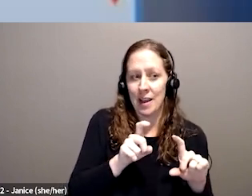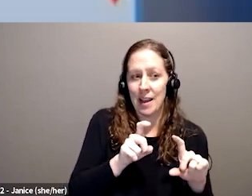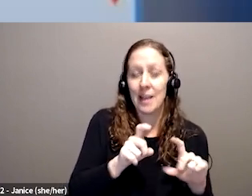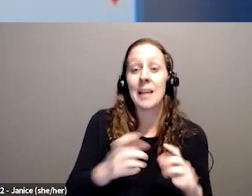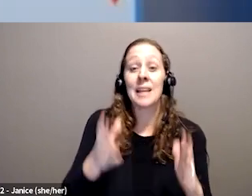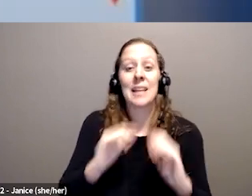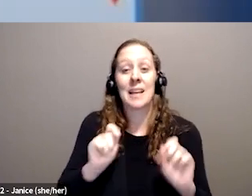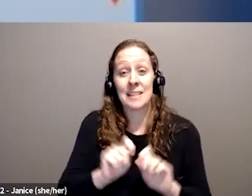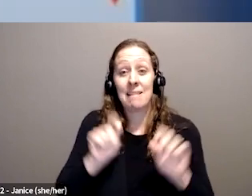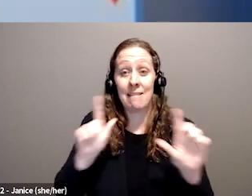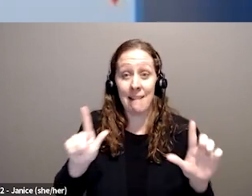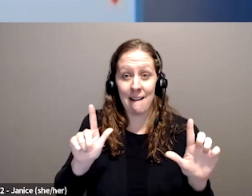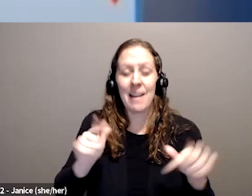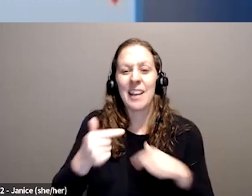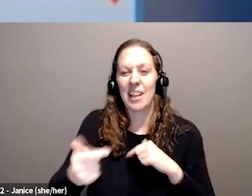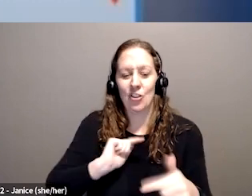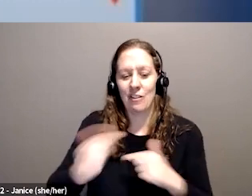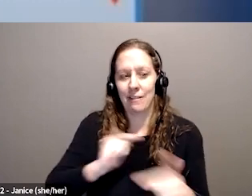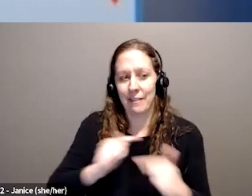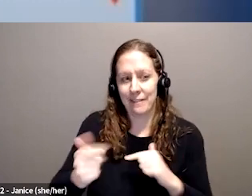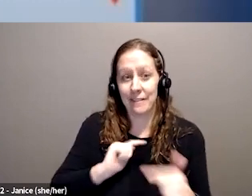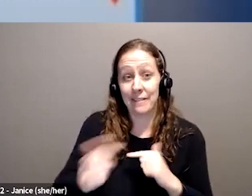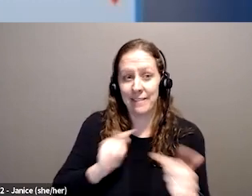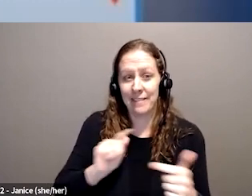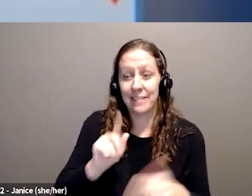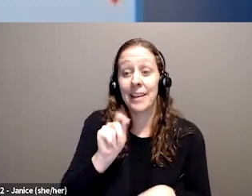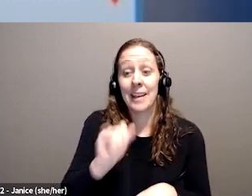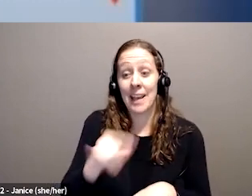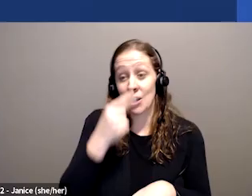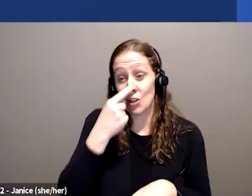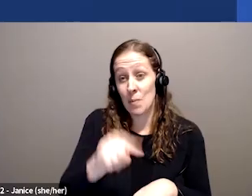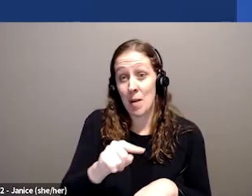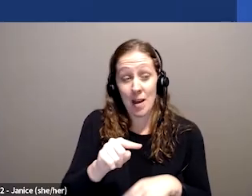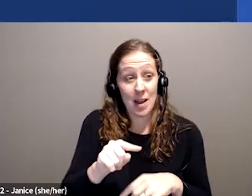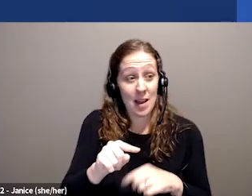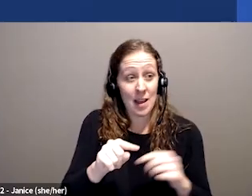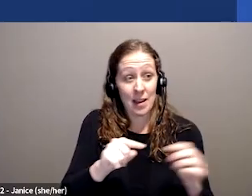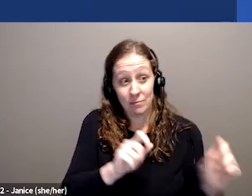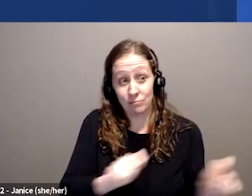slide, which is the interactive component. So Kay, if you could advance to the next slide, please.